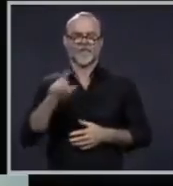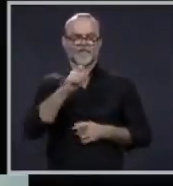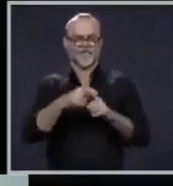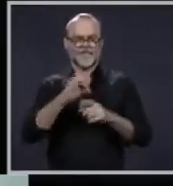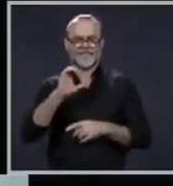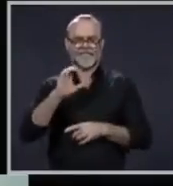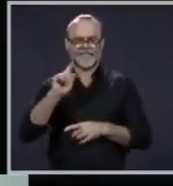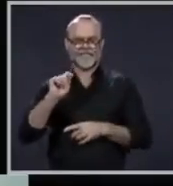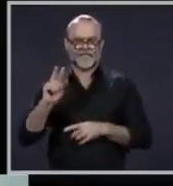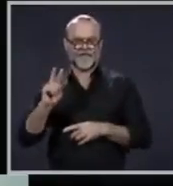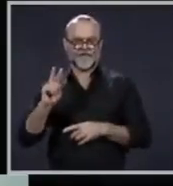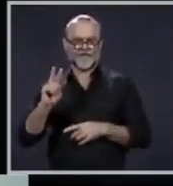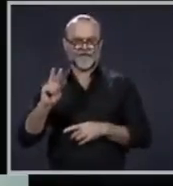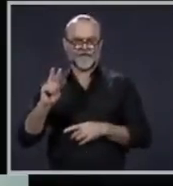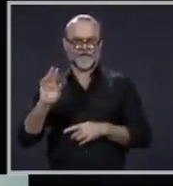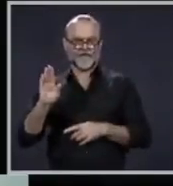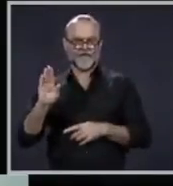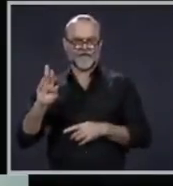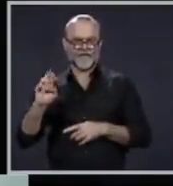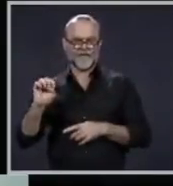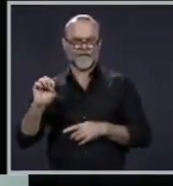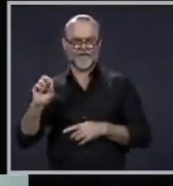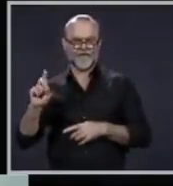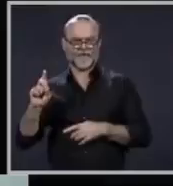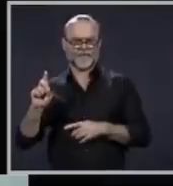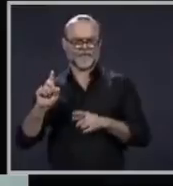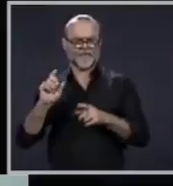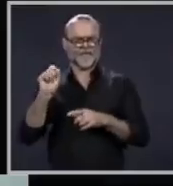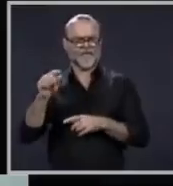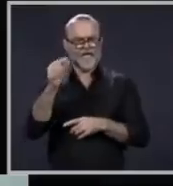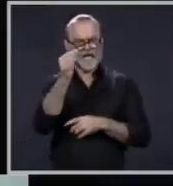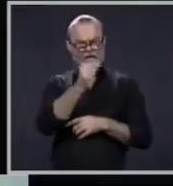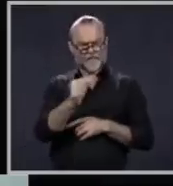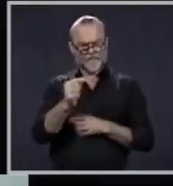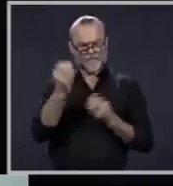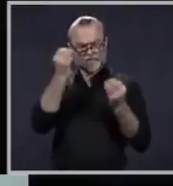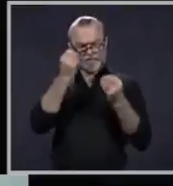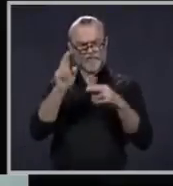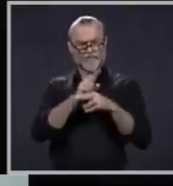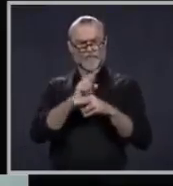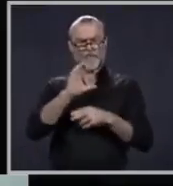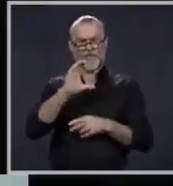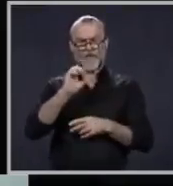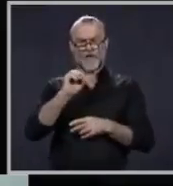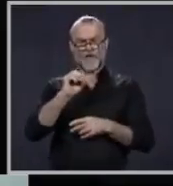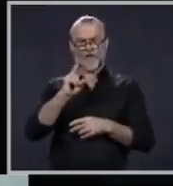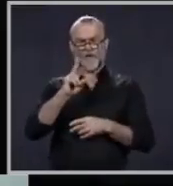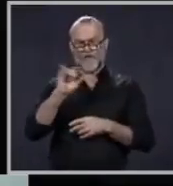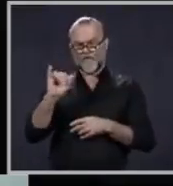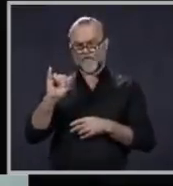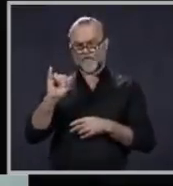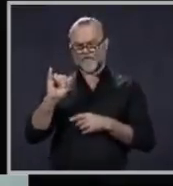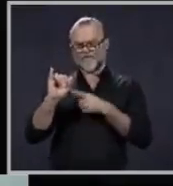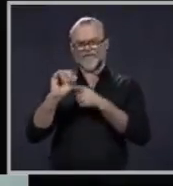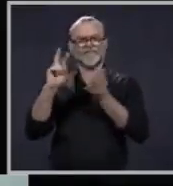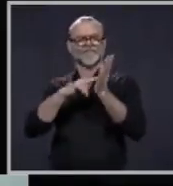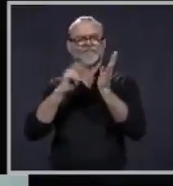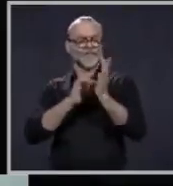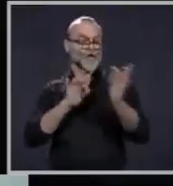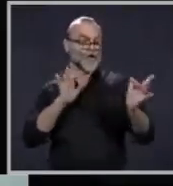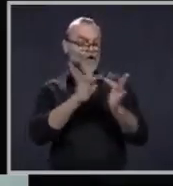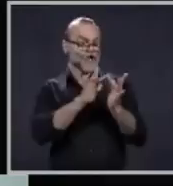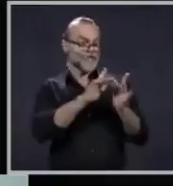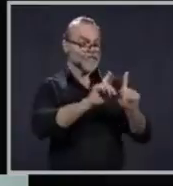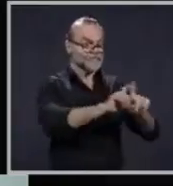Ontario use it. I know that there are other proposals in other provinces, but of course I would like that we use the